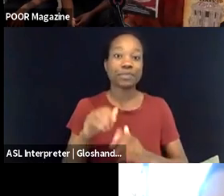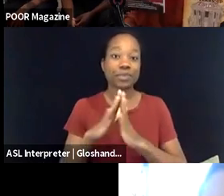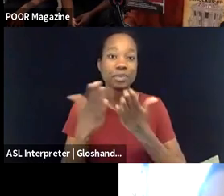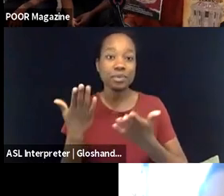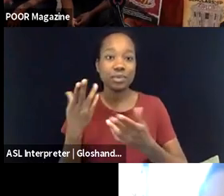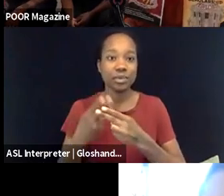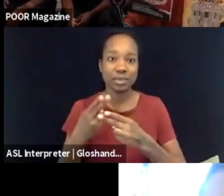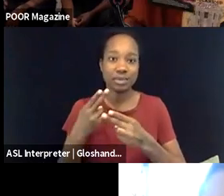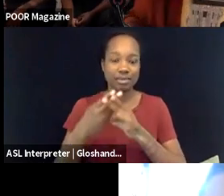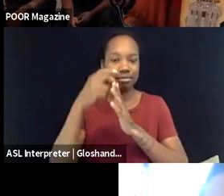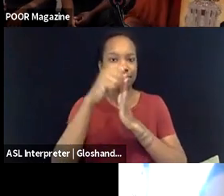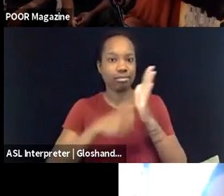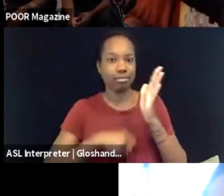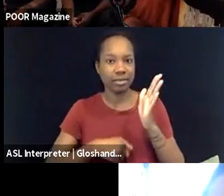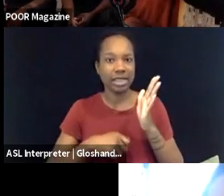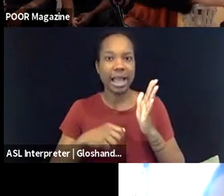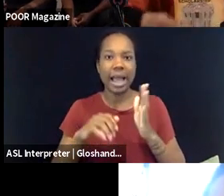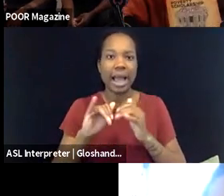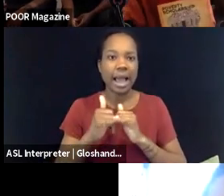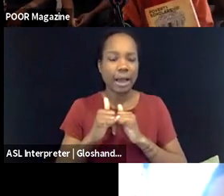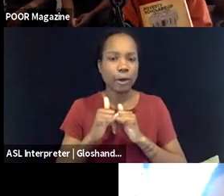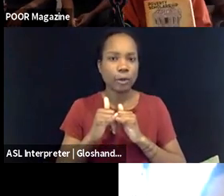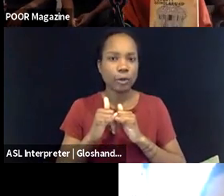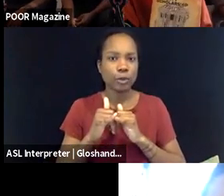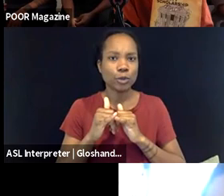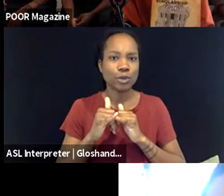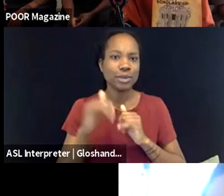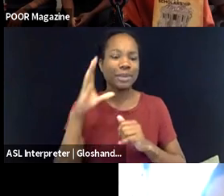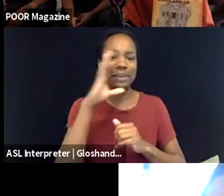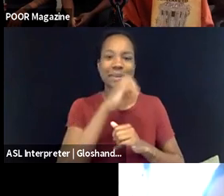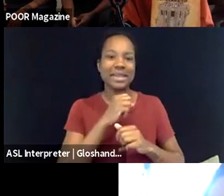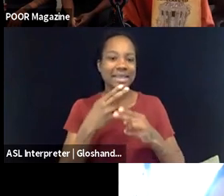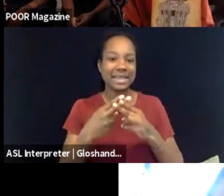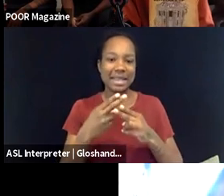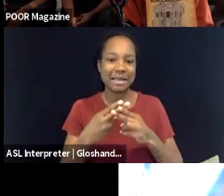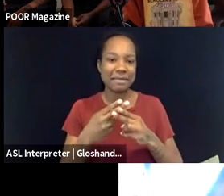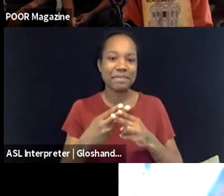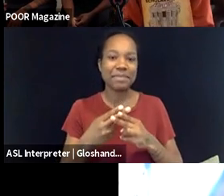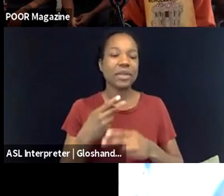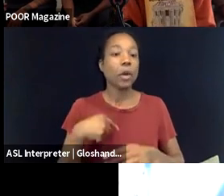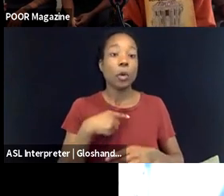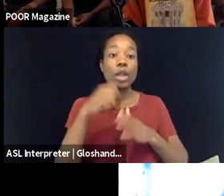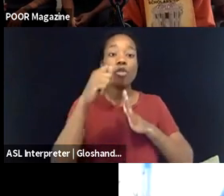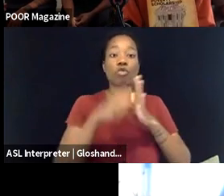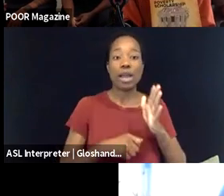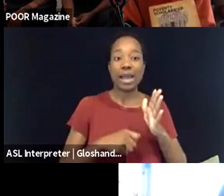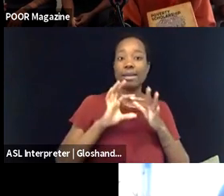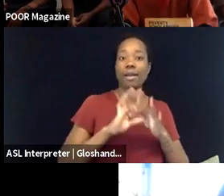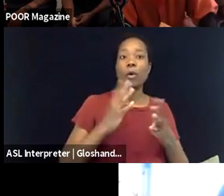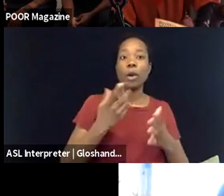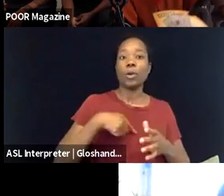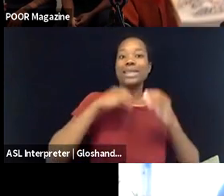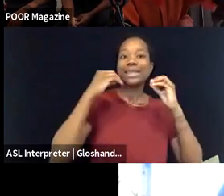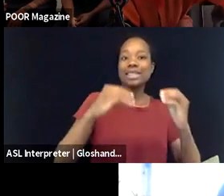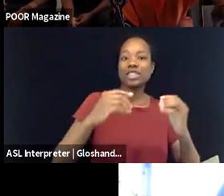we just wrote a book about. We don't ever write a book or talk about anything that we don't teach, live, and struggle with. So